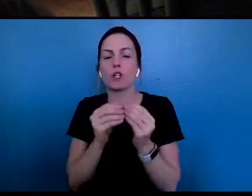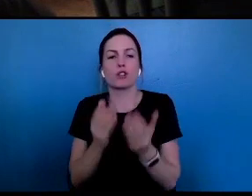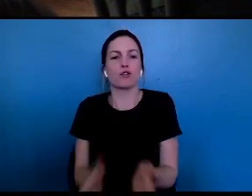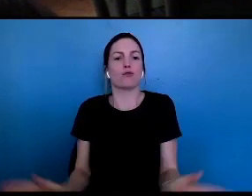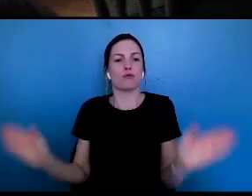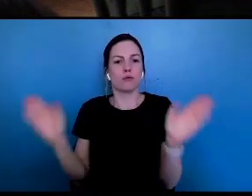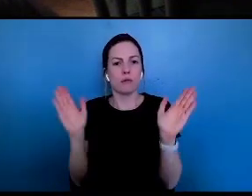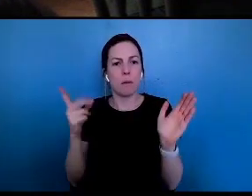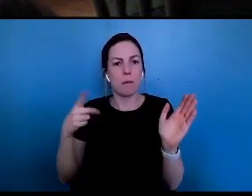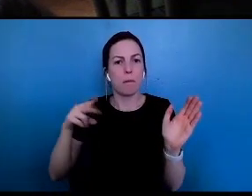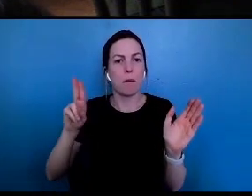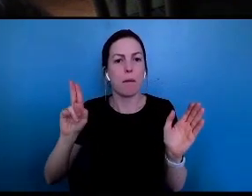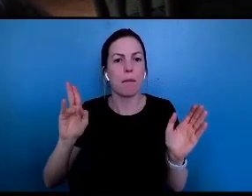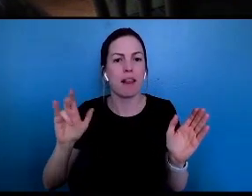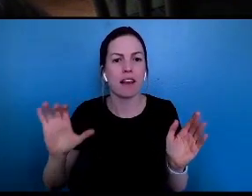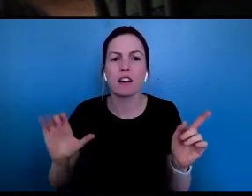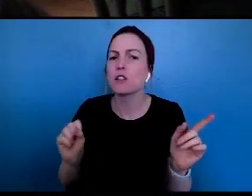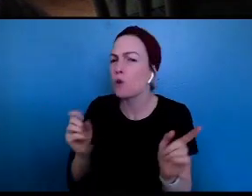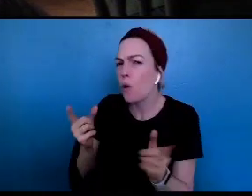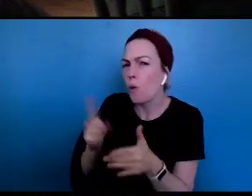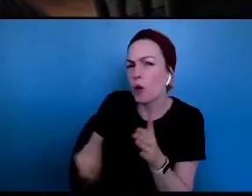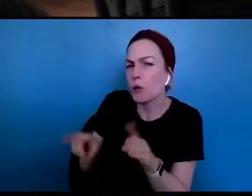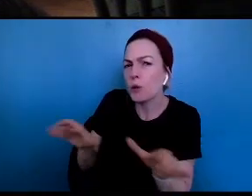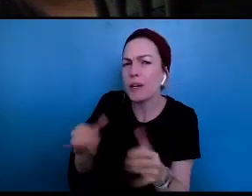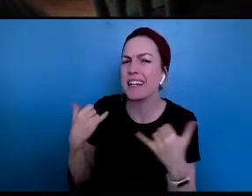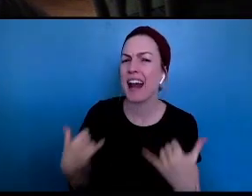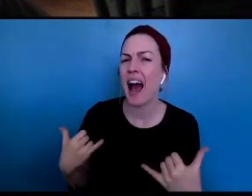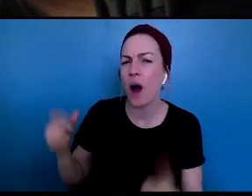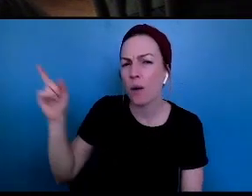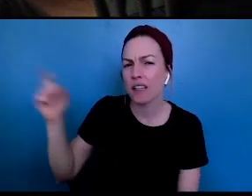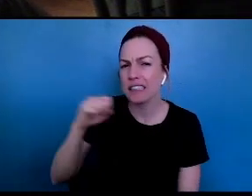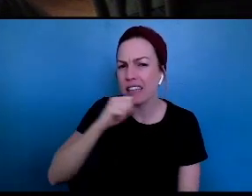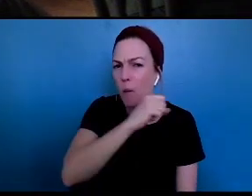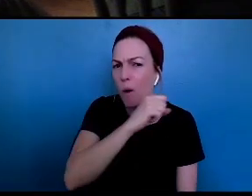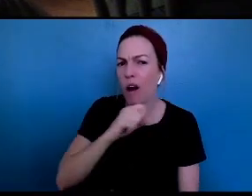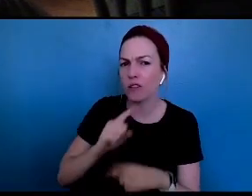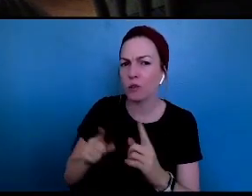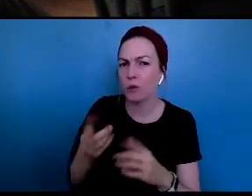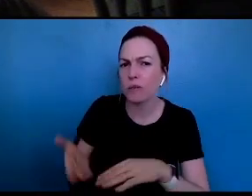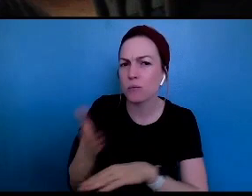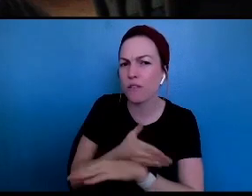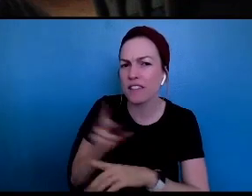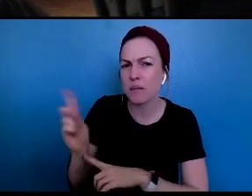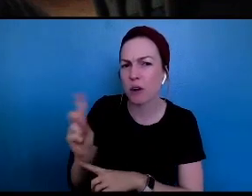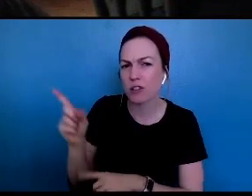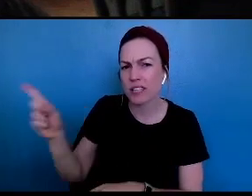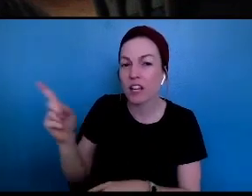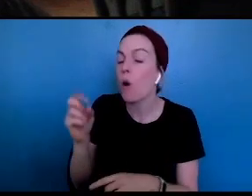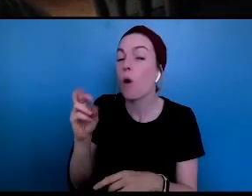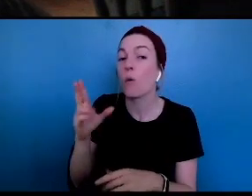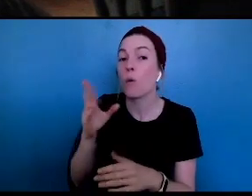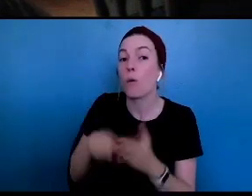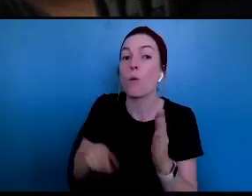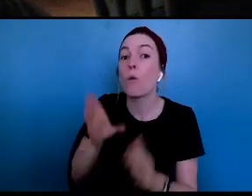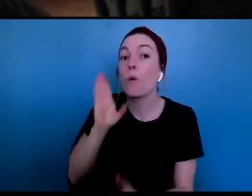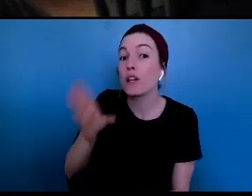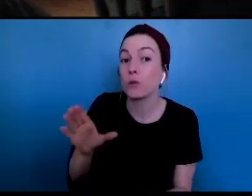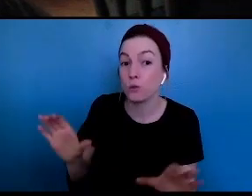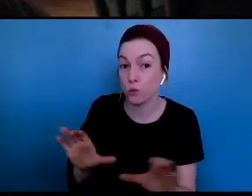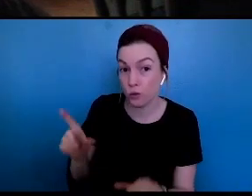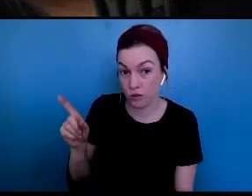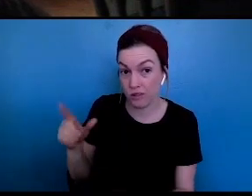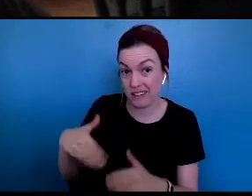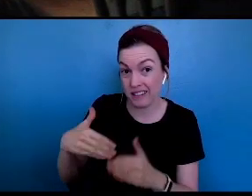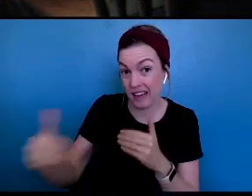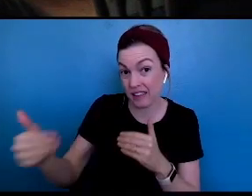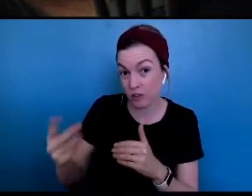do democracy differently now with AI in Taiwan? And what will you be doing in the next years? Yeah,